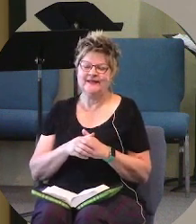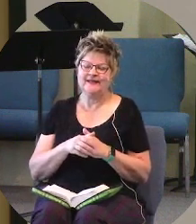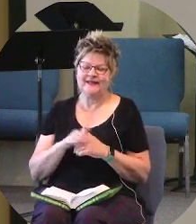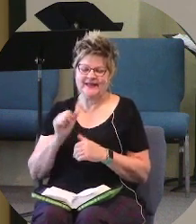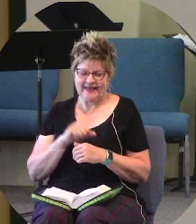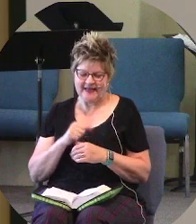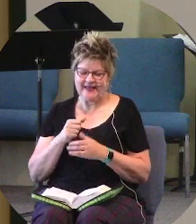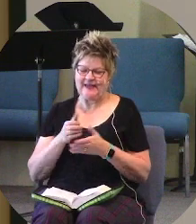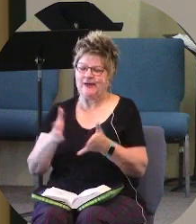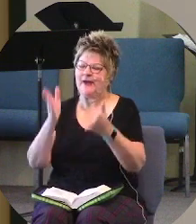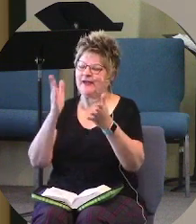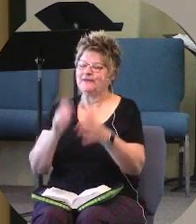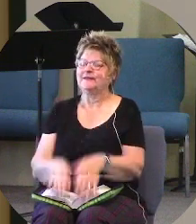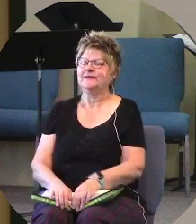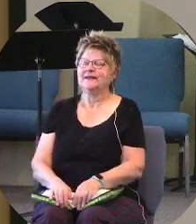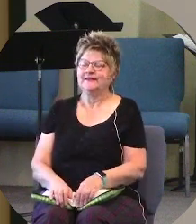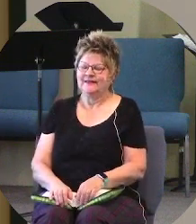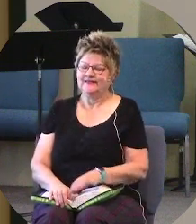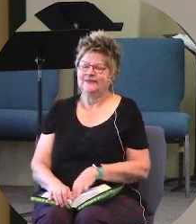anyway.